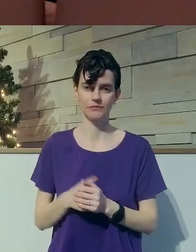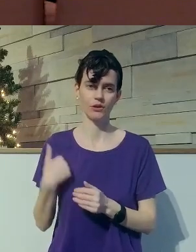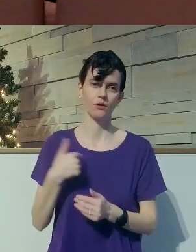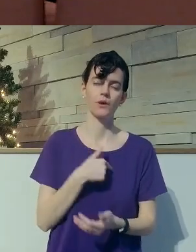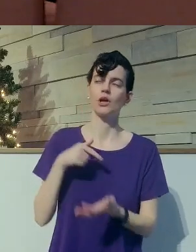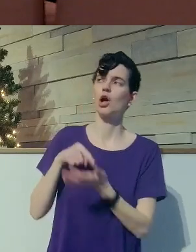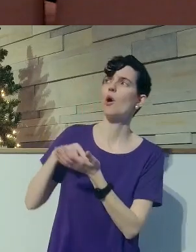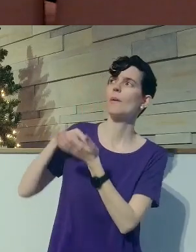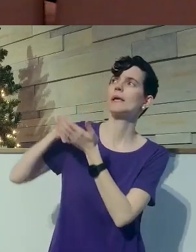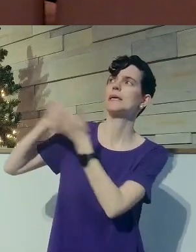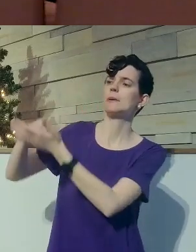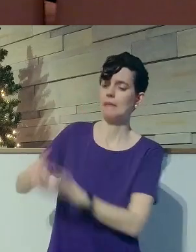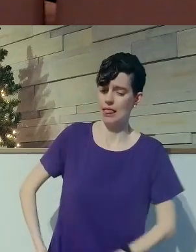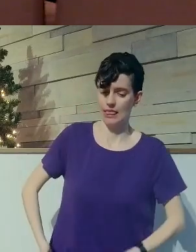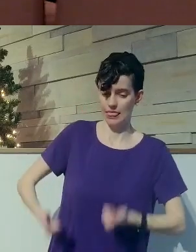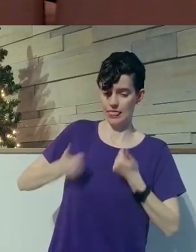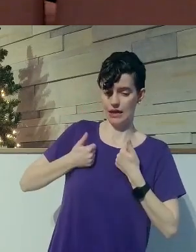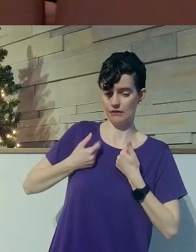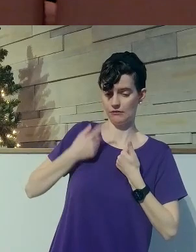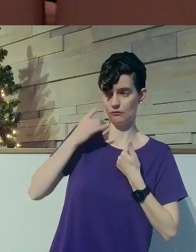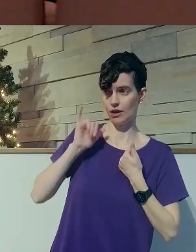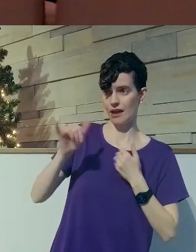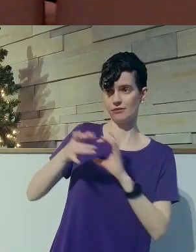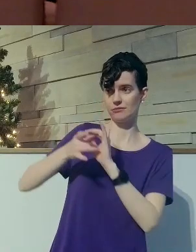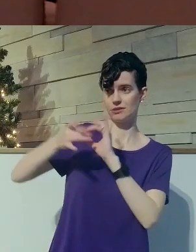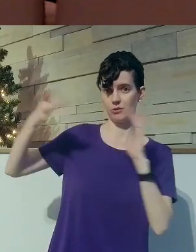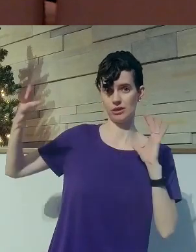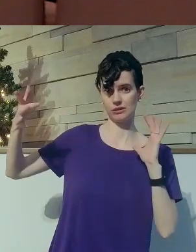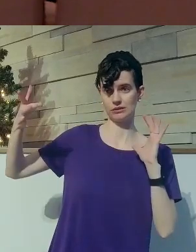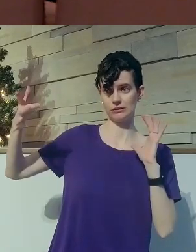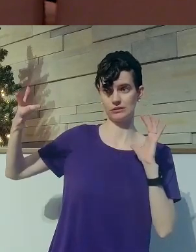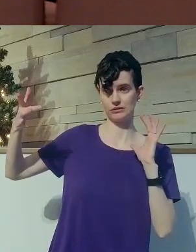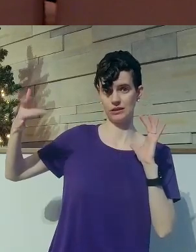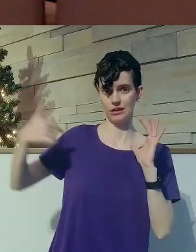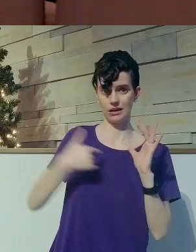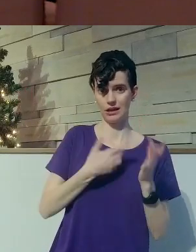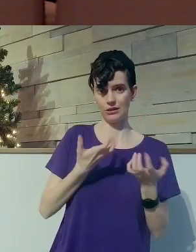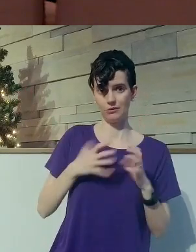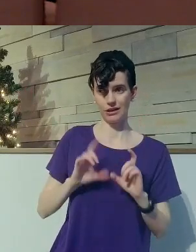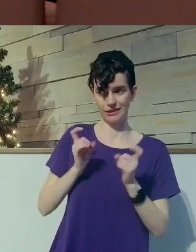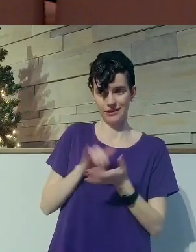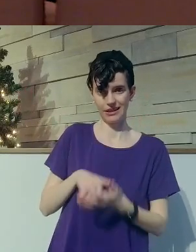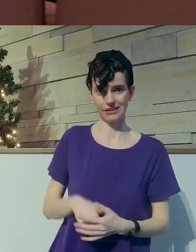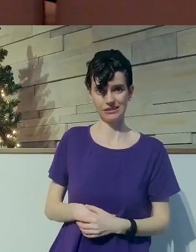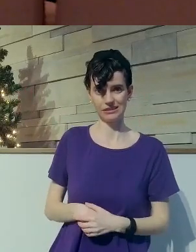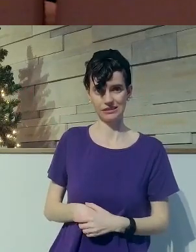We owe Him a life to be eternally separated from Him, and I don't want to give that.